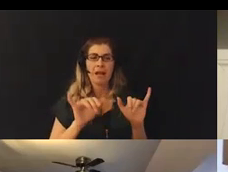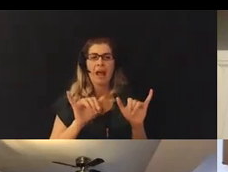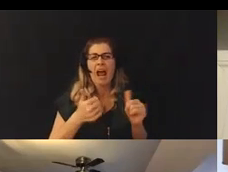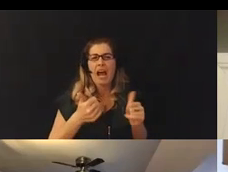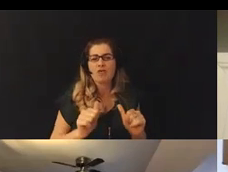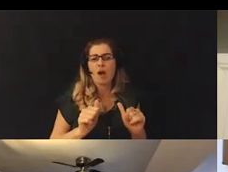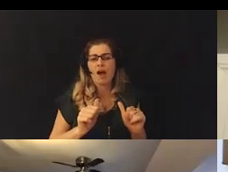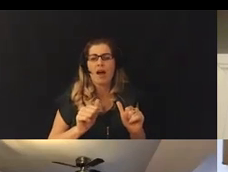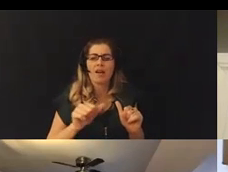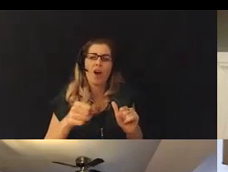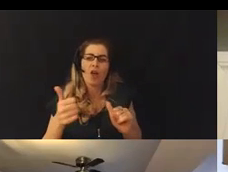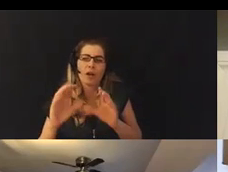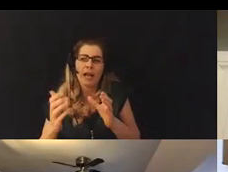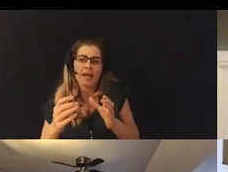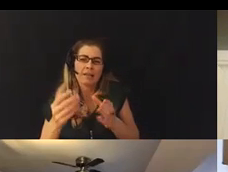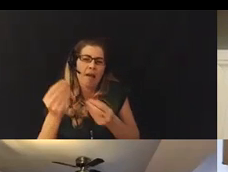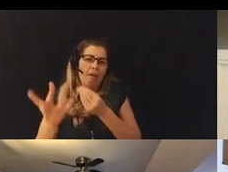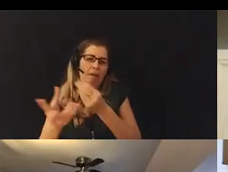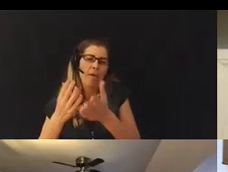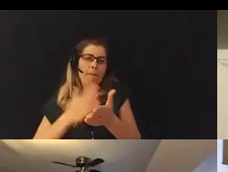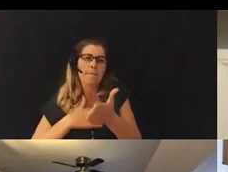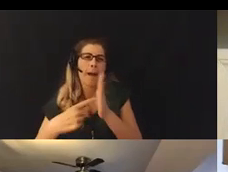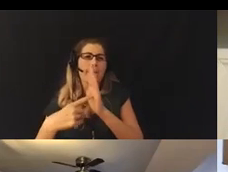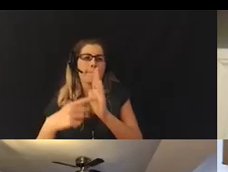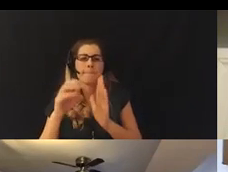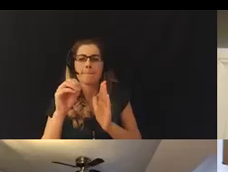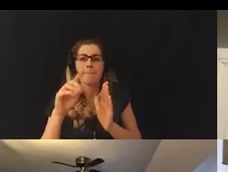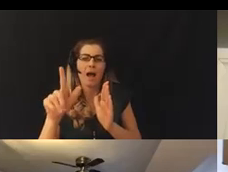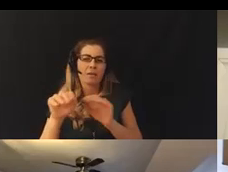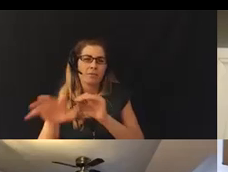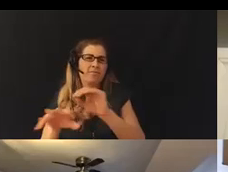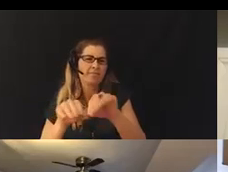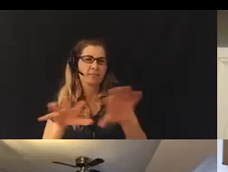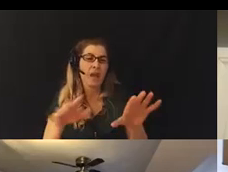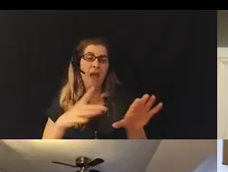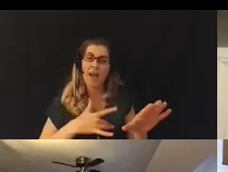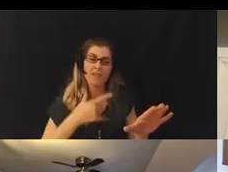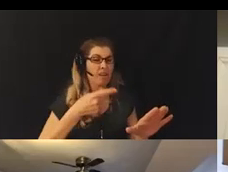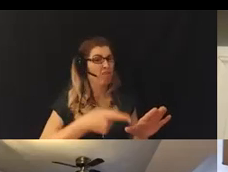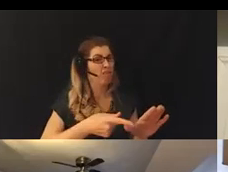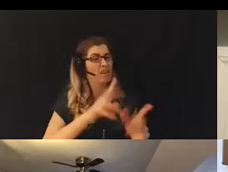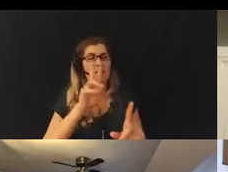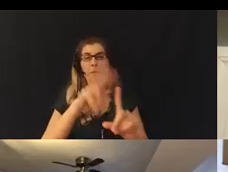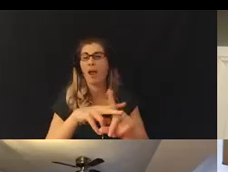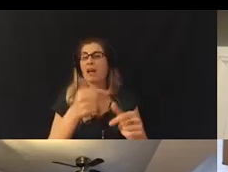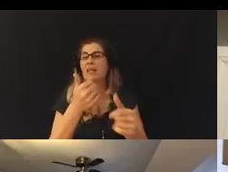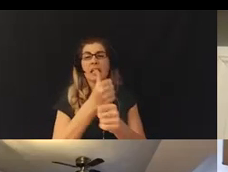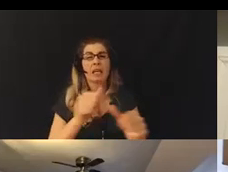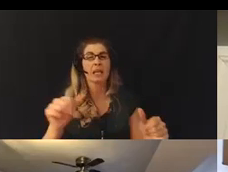into other classes and try to share this model out because I think it is truly applicable anywhere.